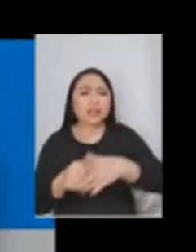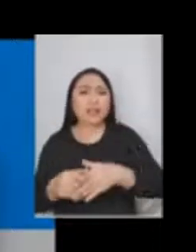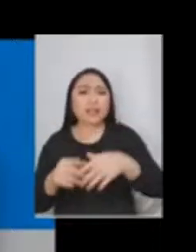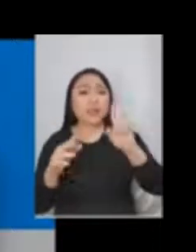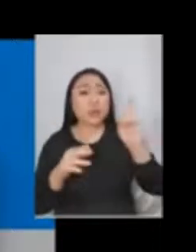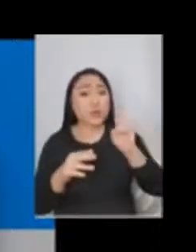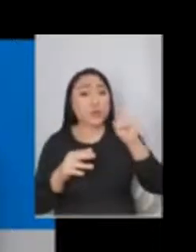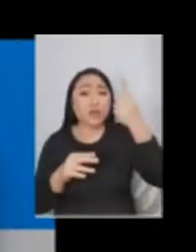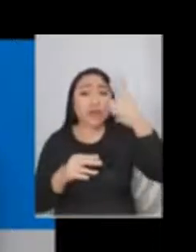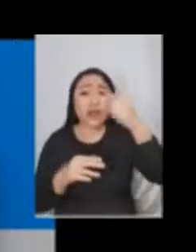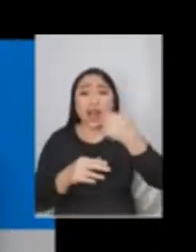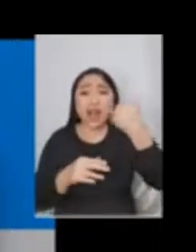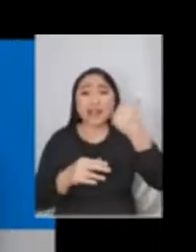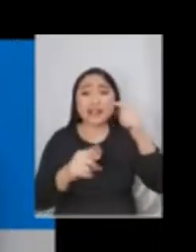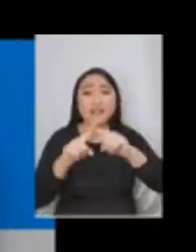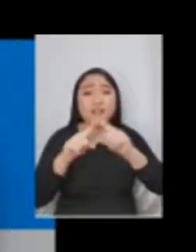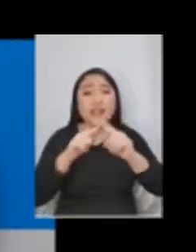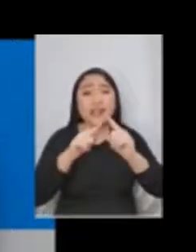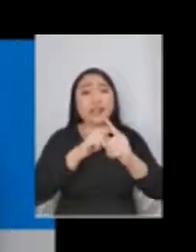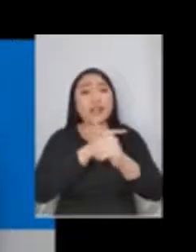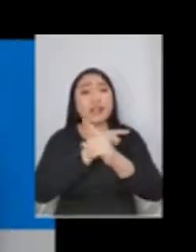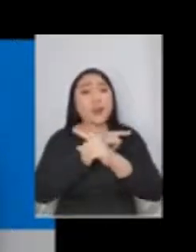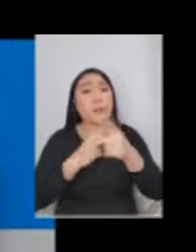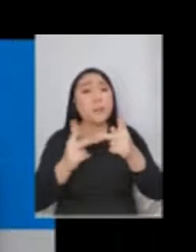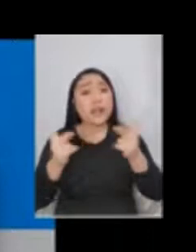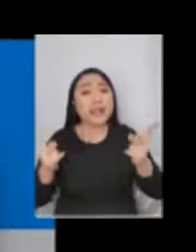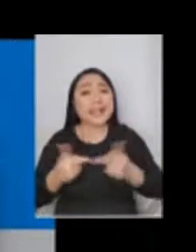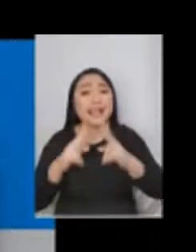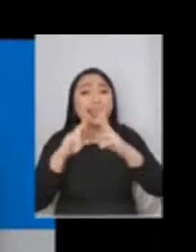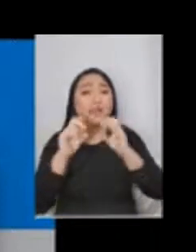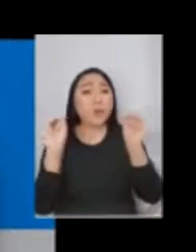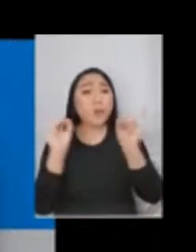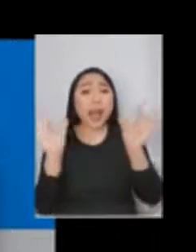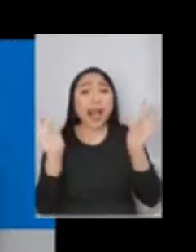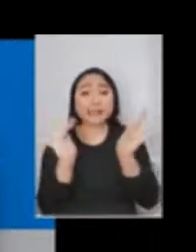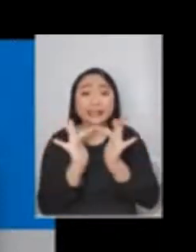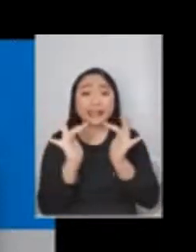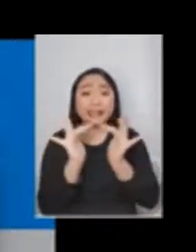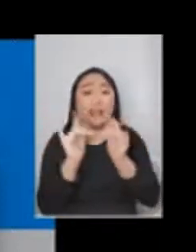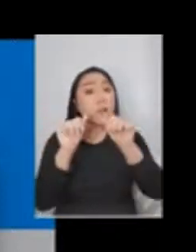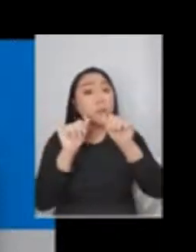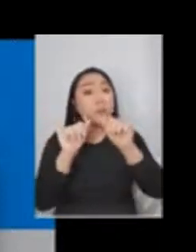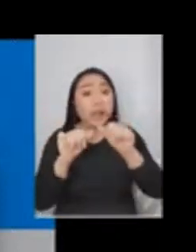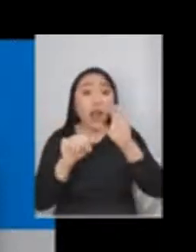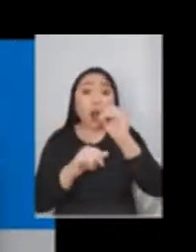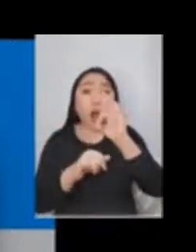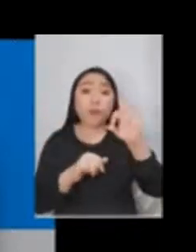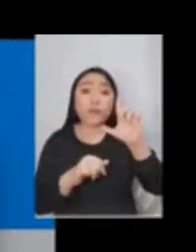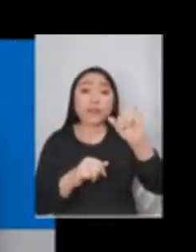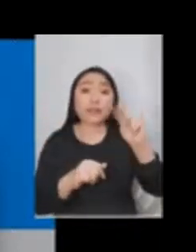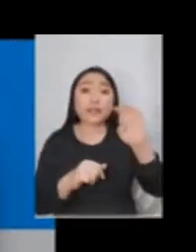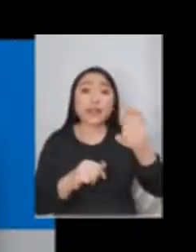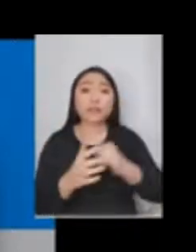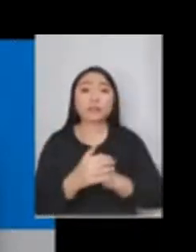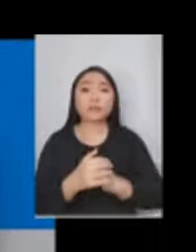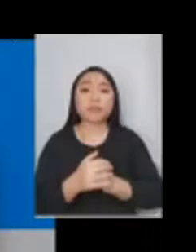traditional libraries na yung mga books, antayin pa natin siyang maibalik or ma-shelf ulit bago may makagamit. Si